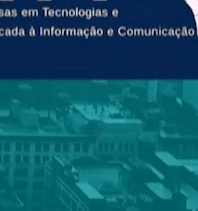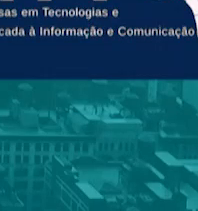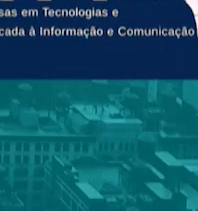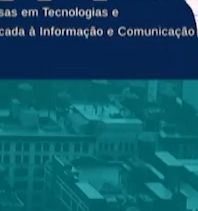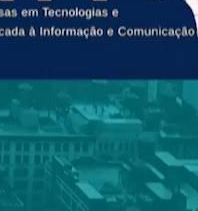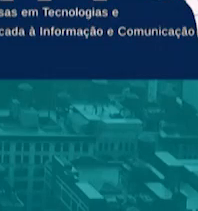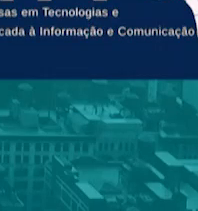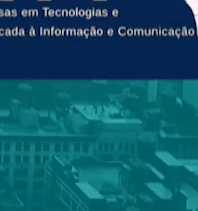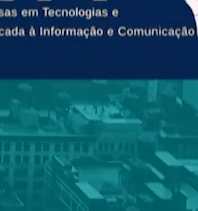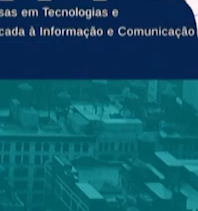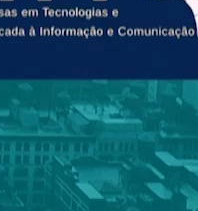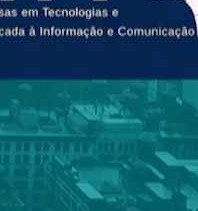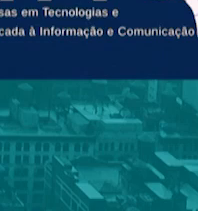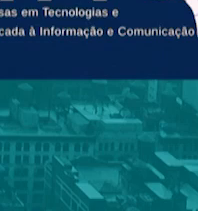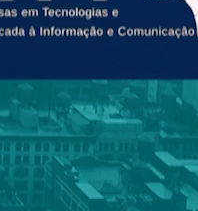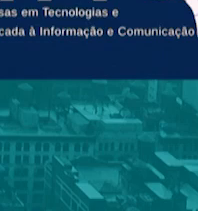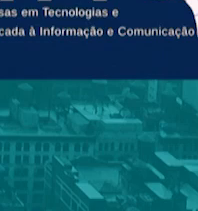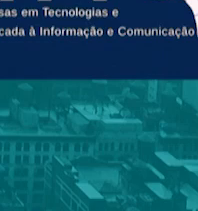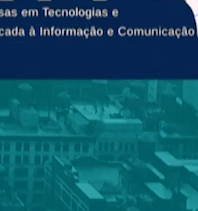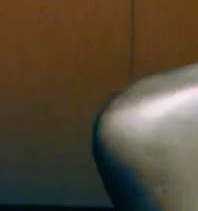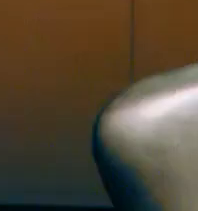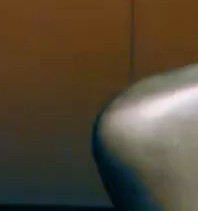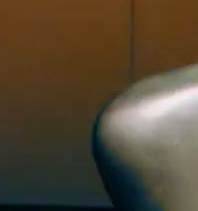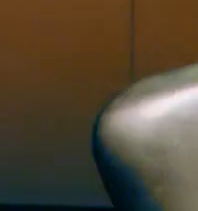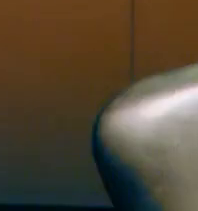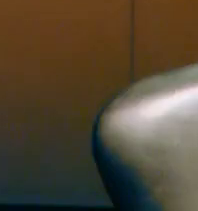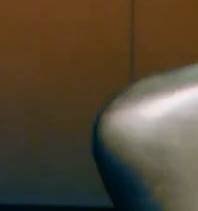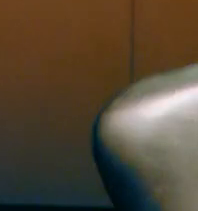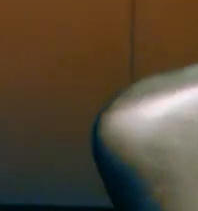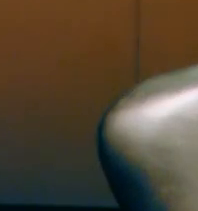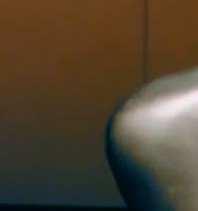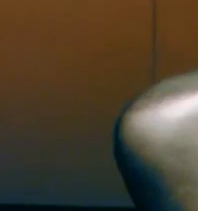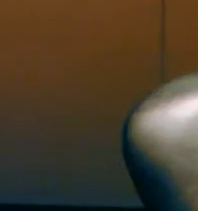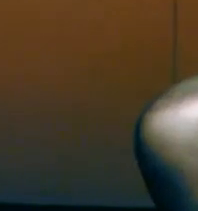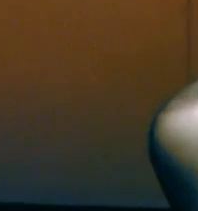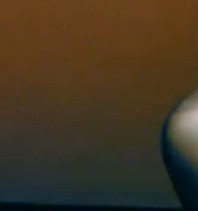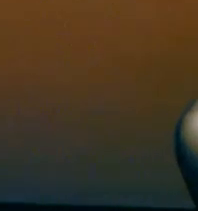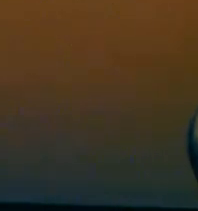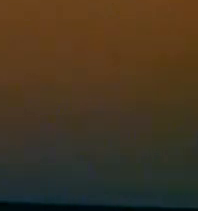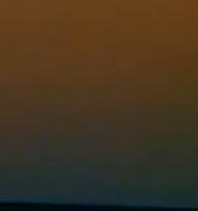so text mining and machine learning